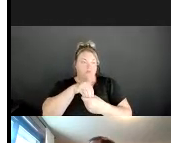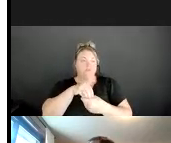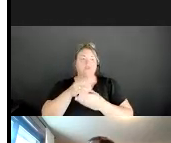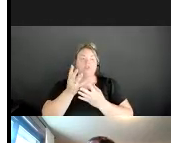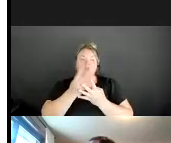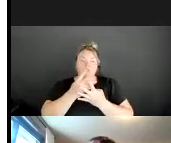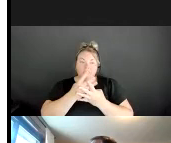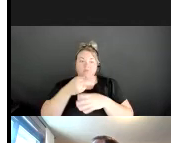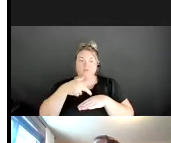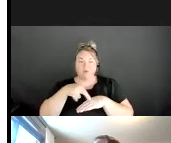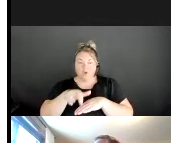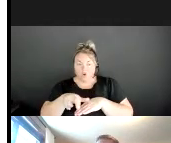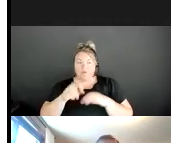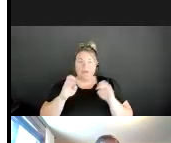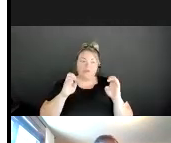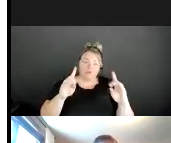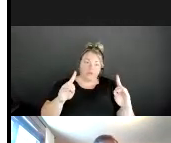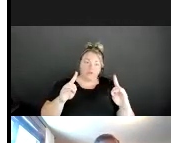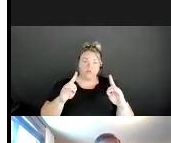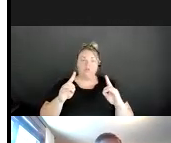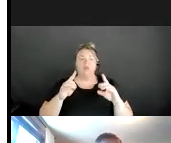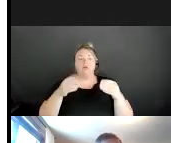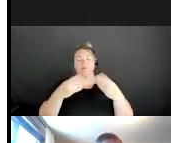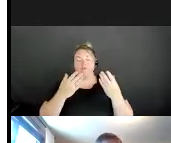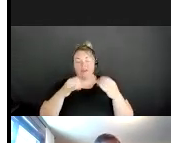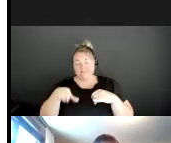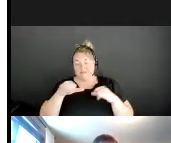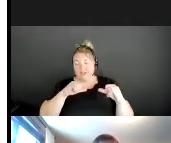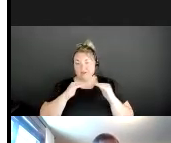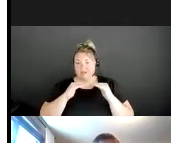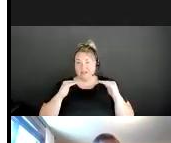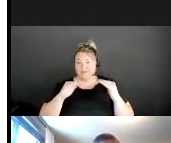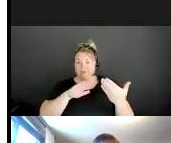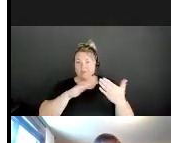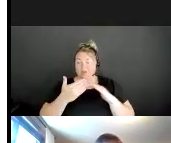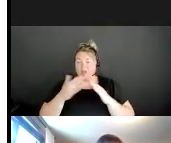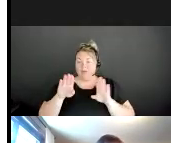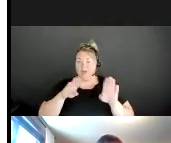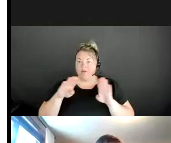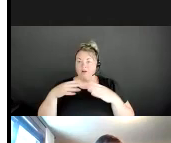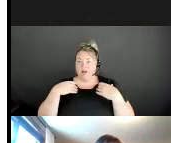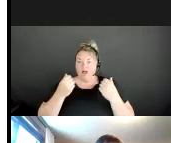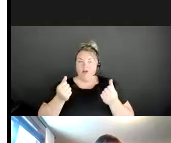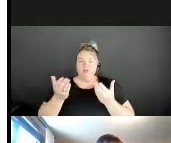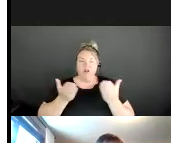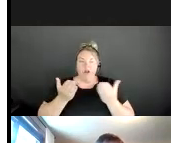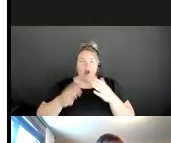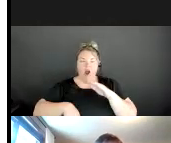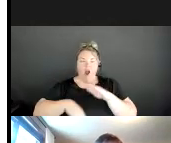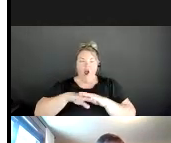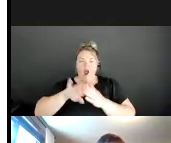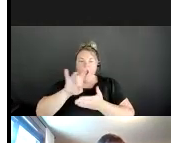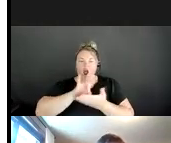General outpatient services provides standard level of community behavioral health services up to 8 hours a